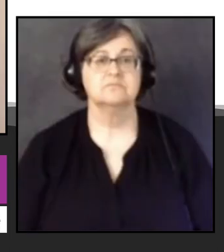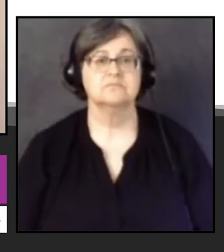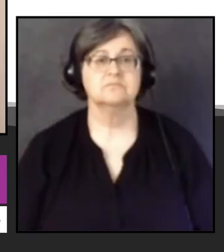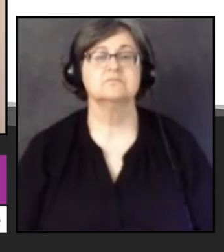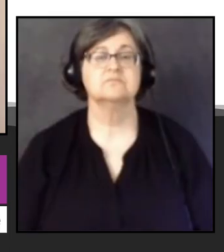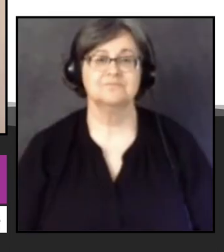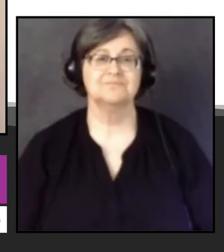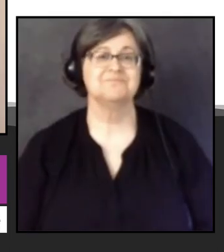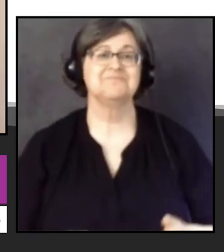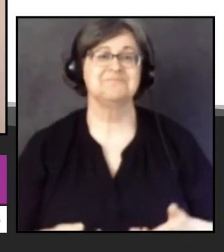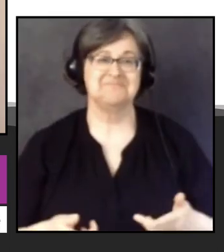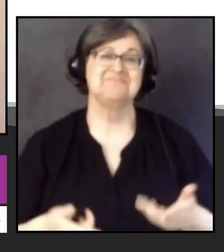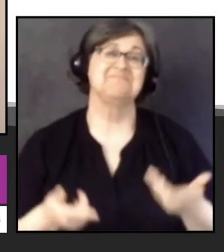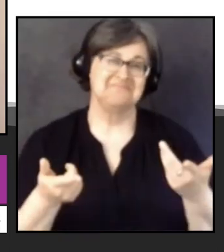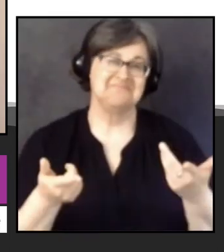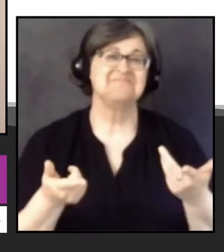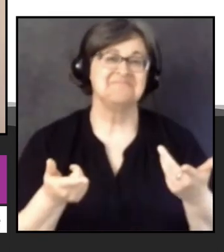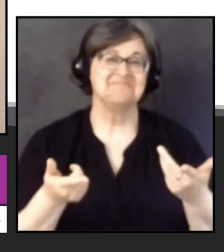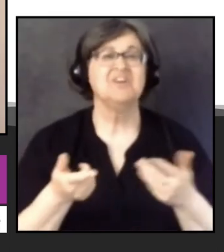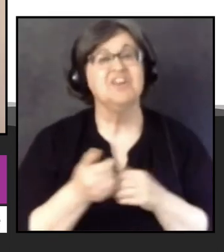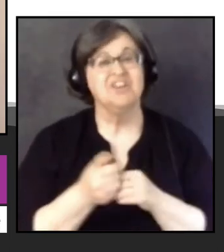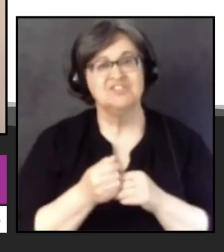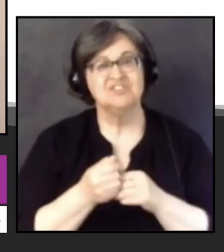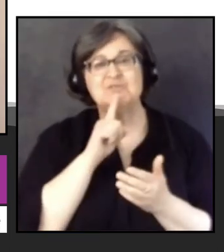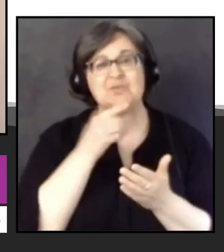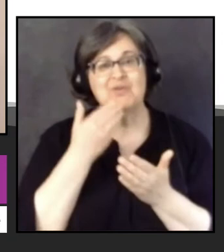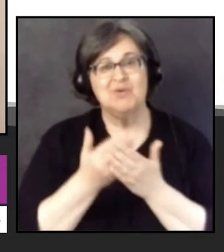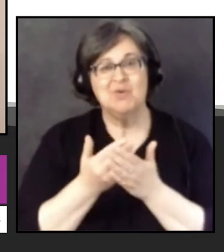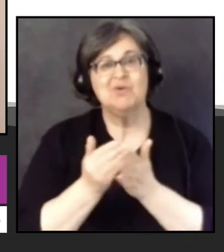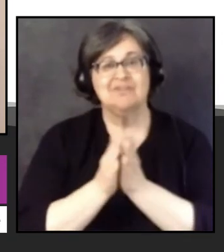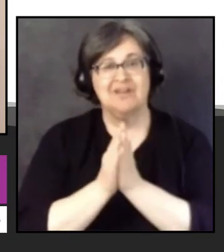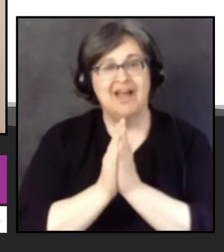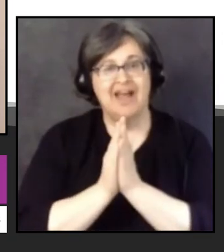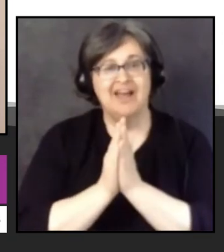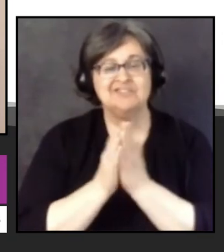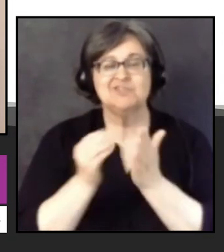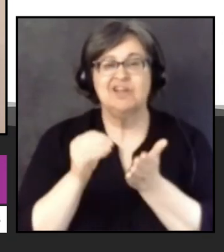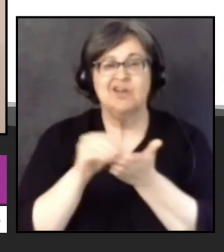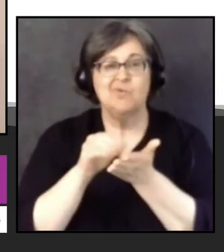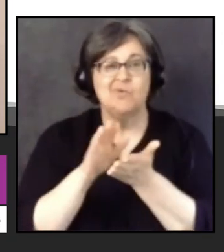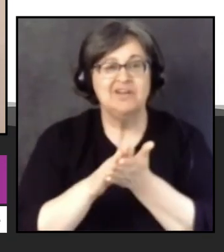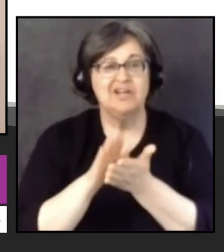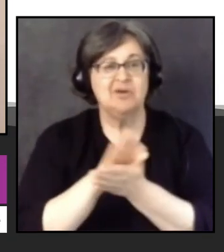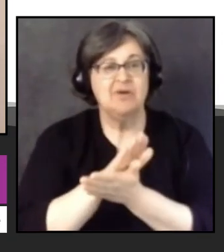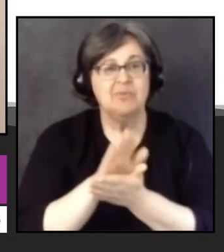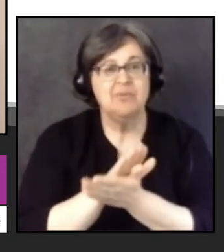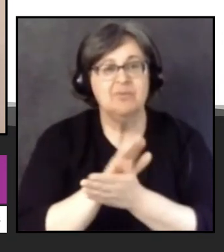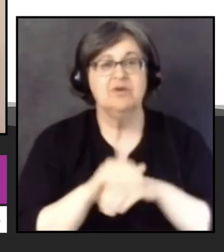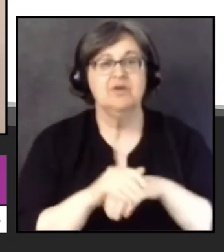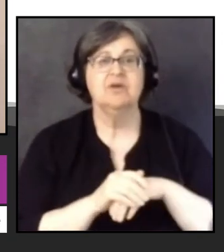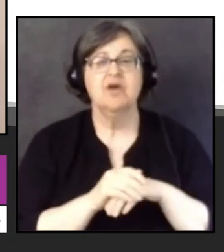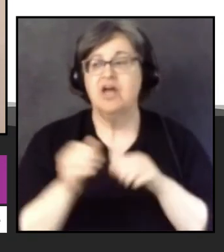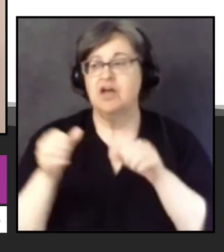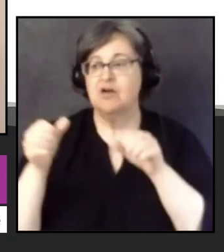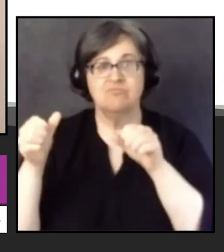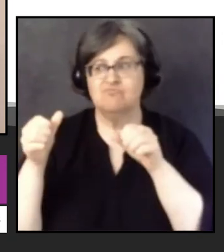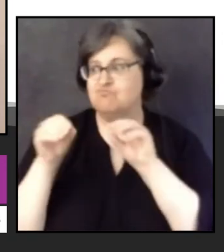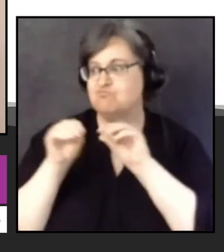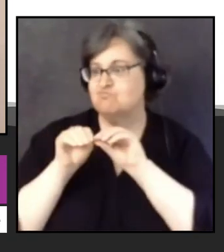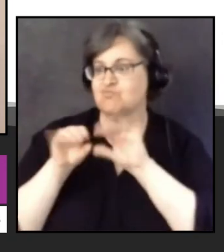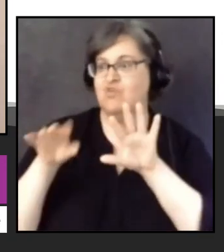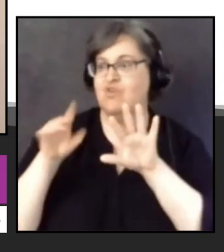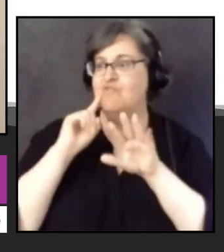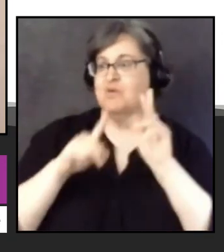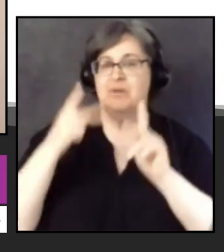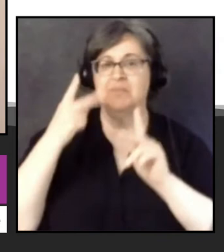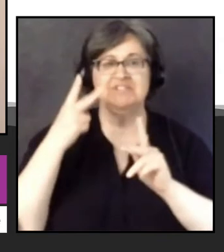concrete like asks and those concrete of writing it down on paper and putting it up for people to see, it's just that step